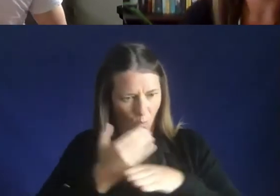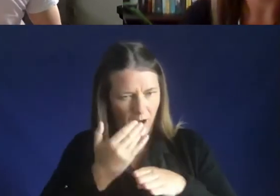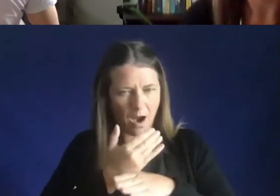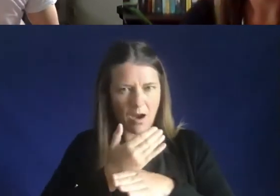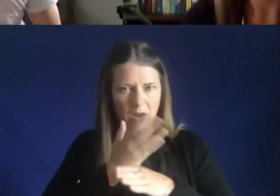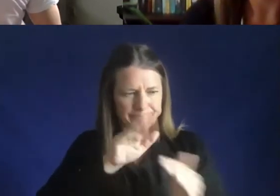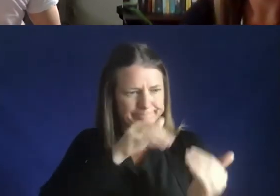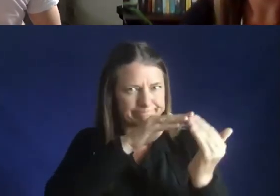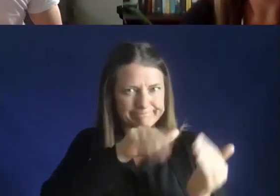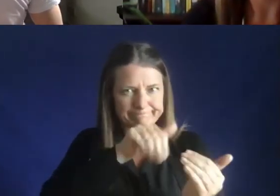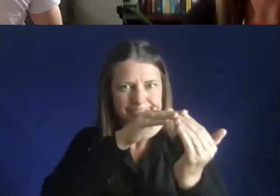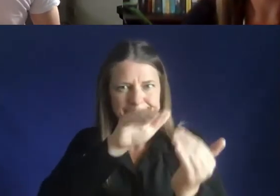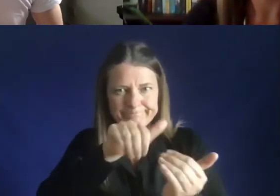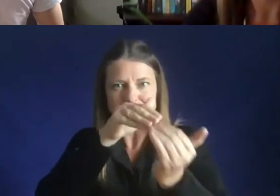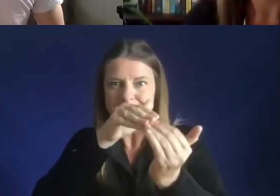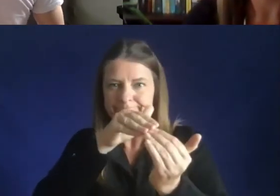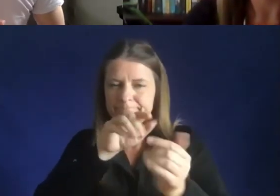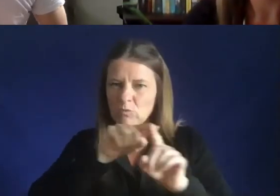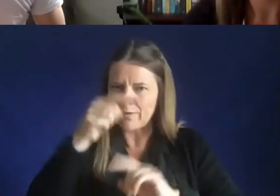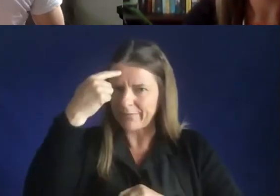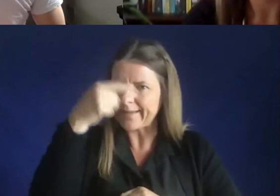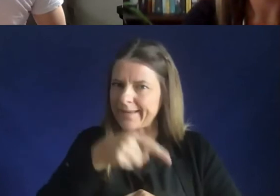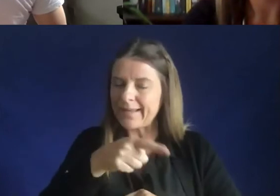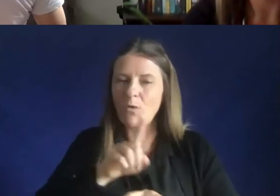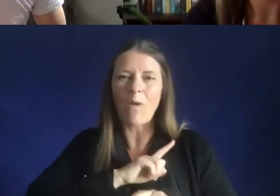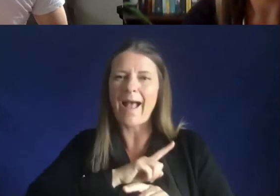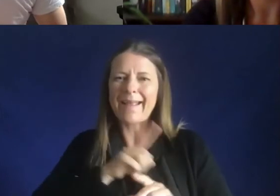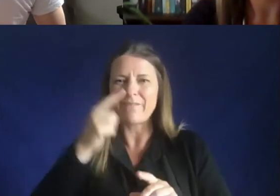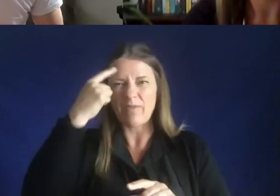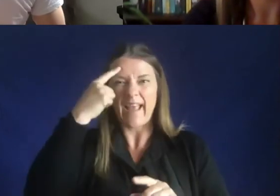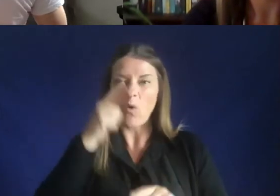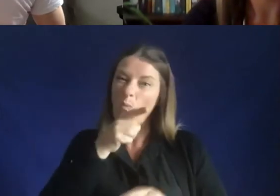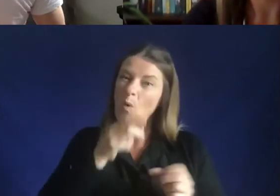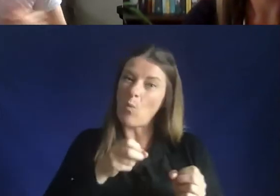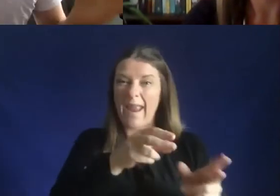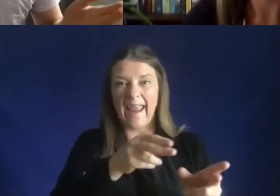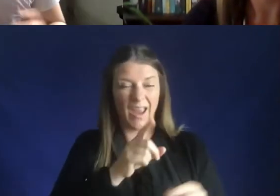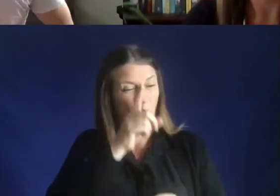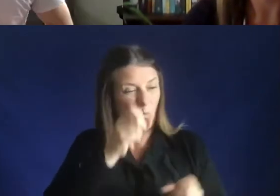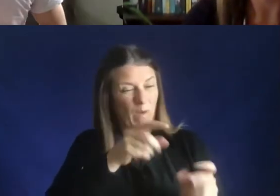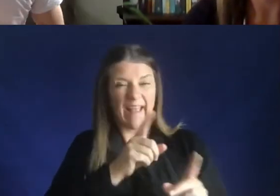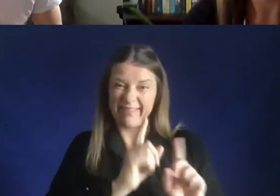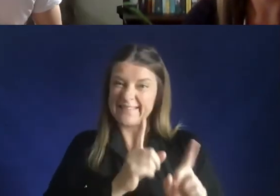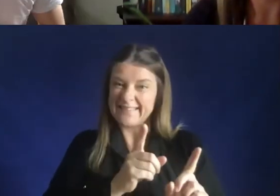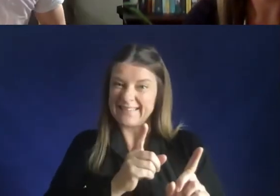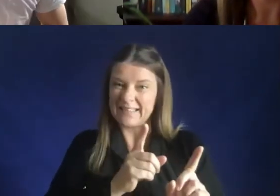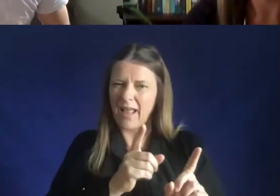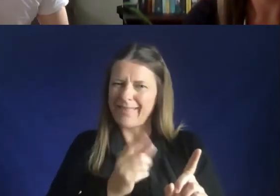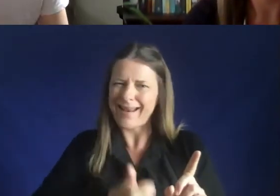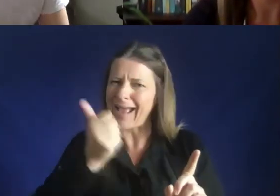people, because I think that if it just sticks to one demographic, then what's the outreach?